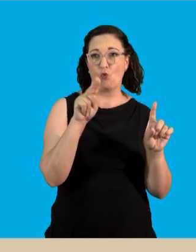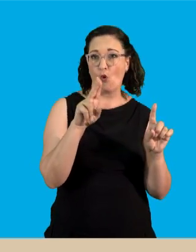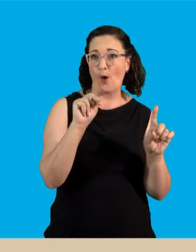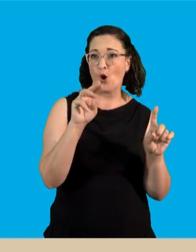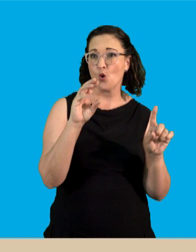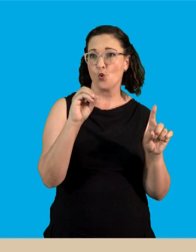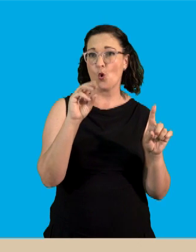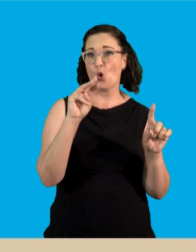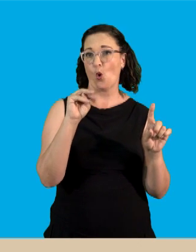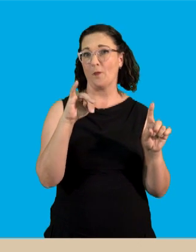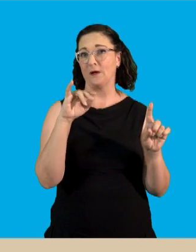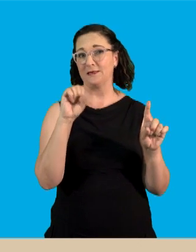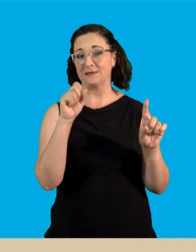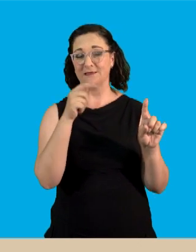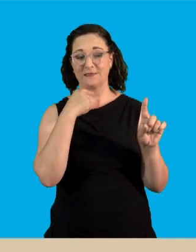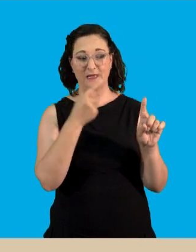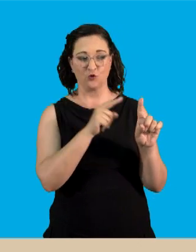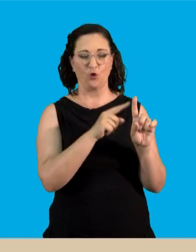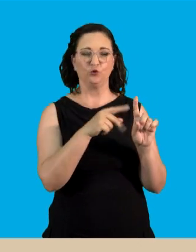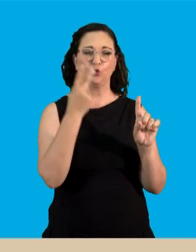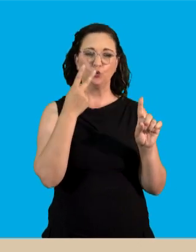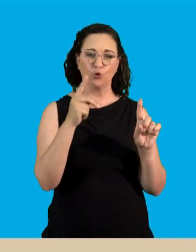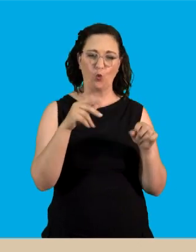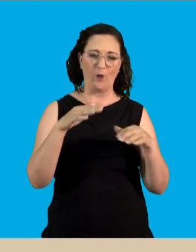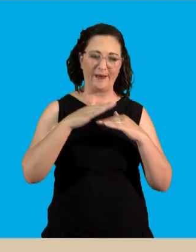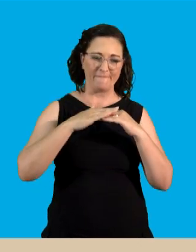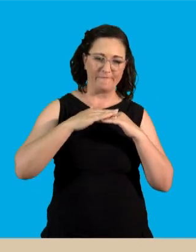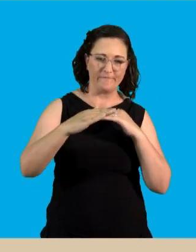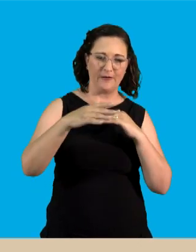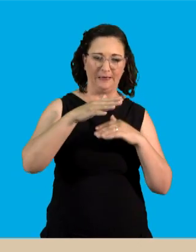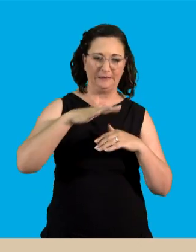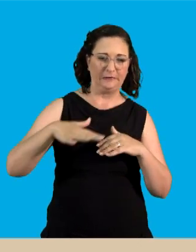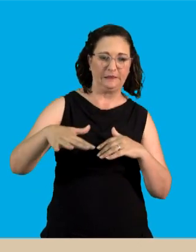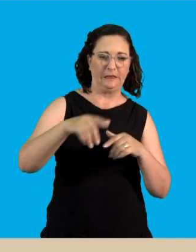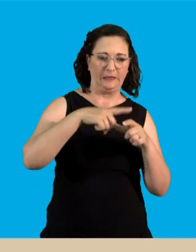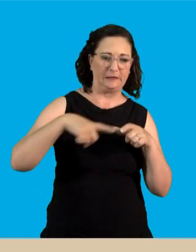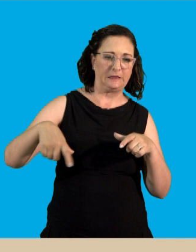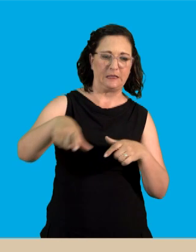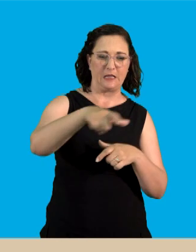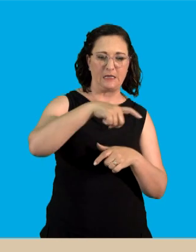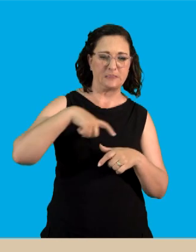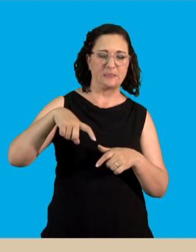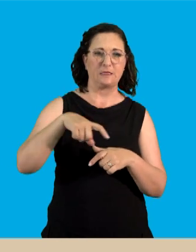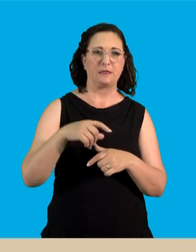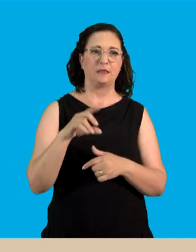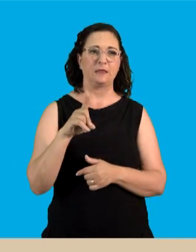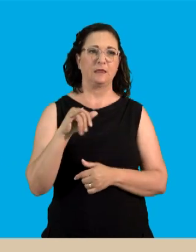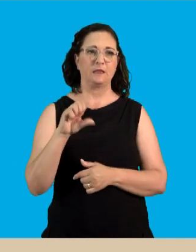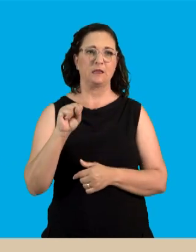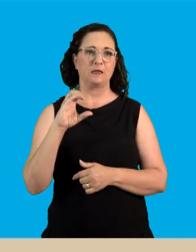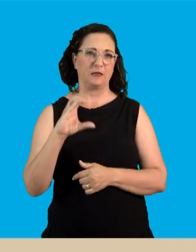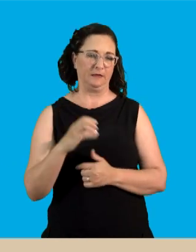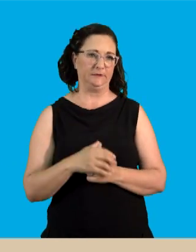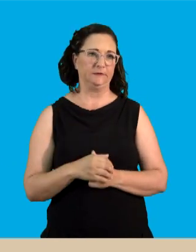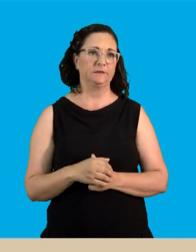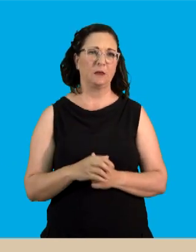disk. So let us write that down. So the Milky Way looks like a flat disk. And sometimes in